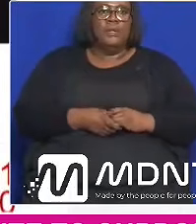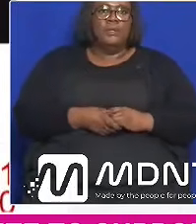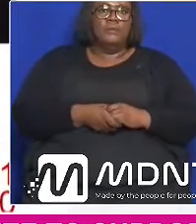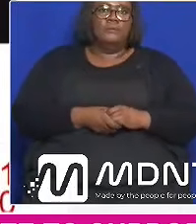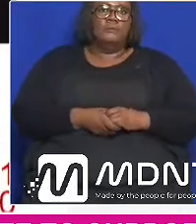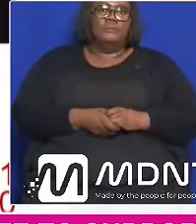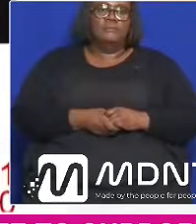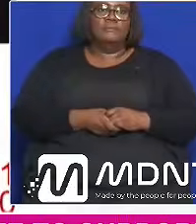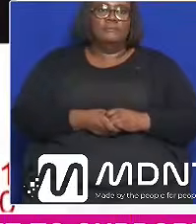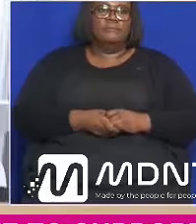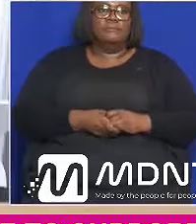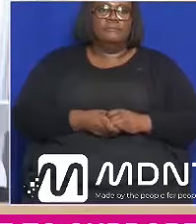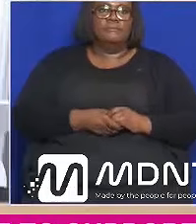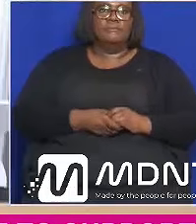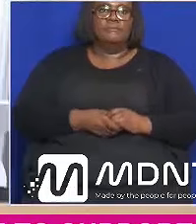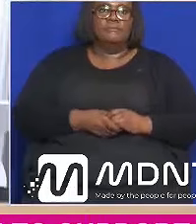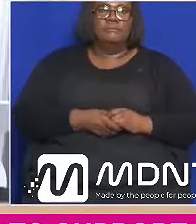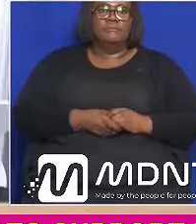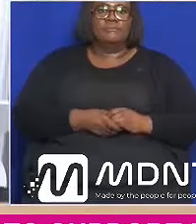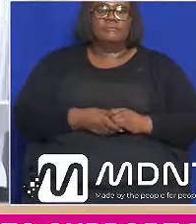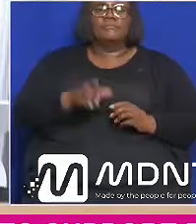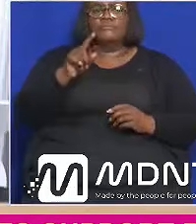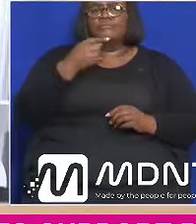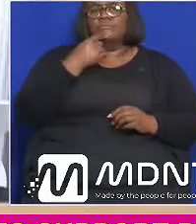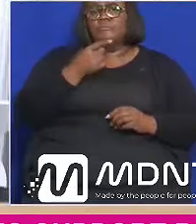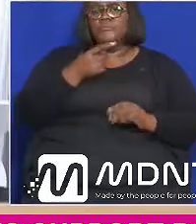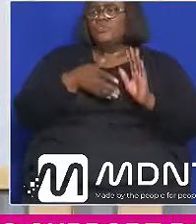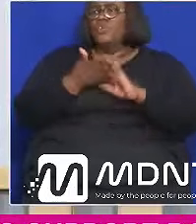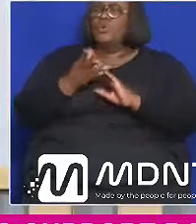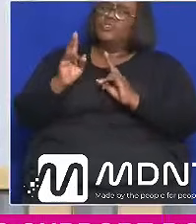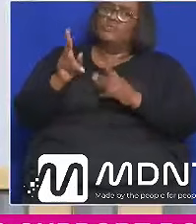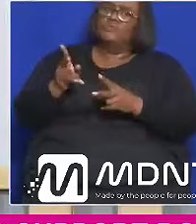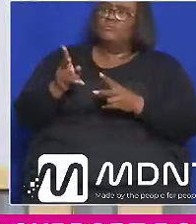I take it you are going to say that you are going to discuss the 20 million loan.